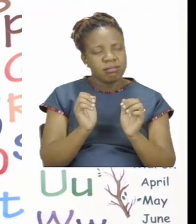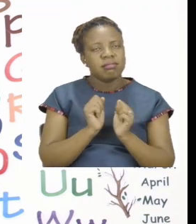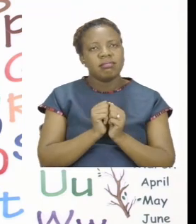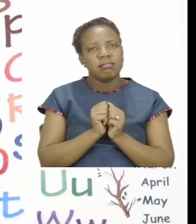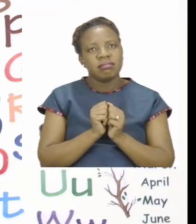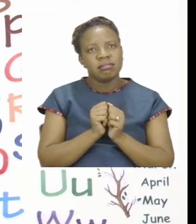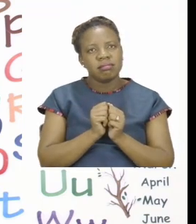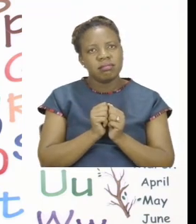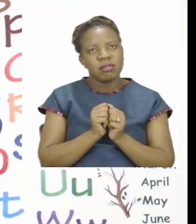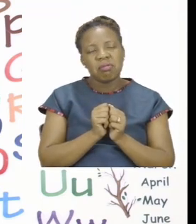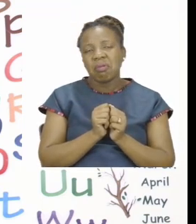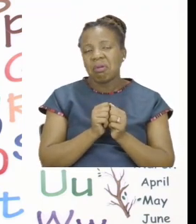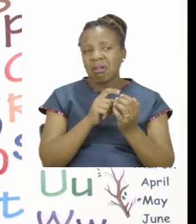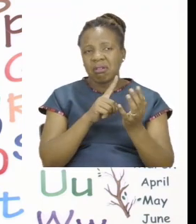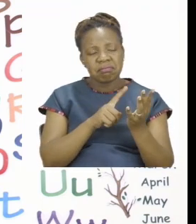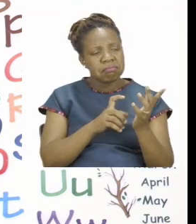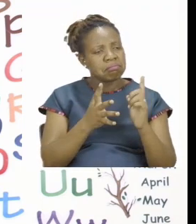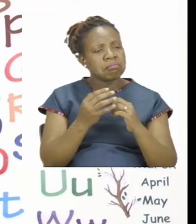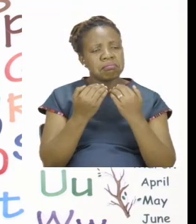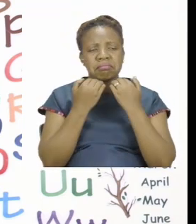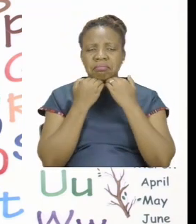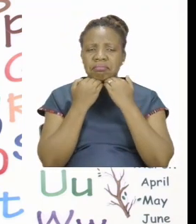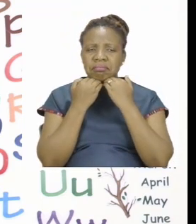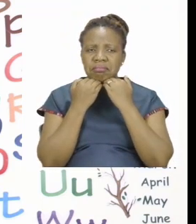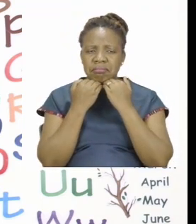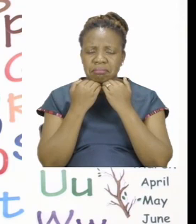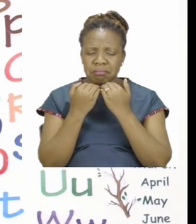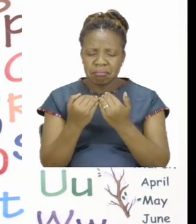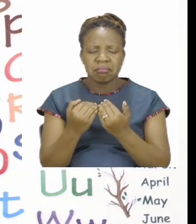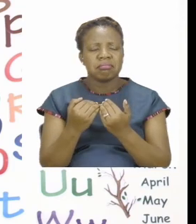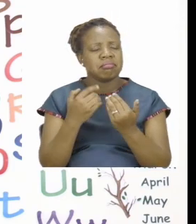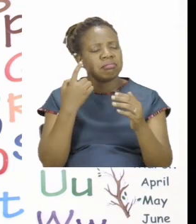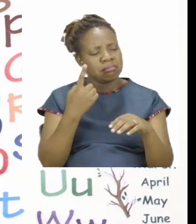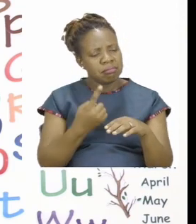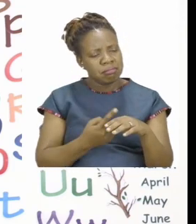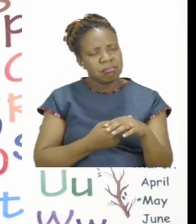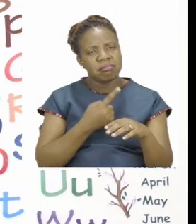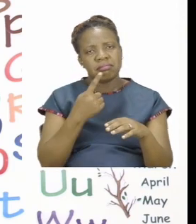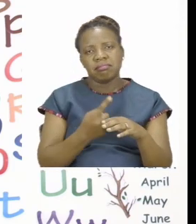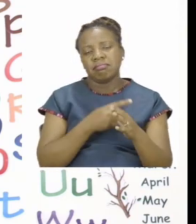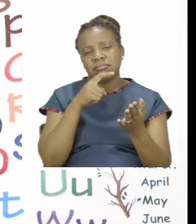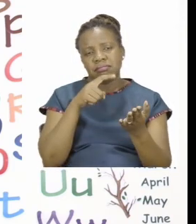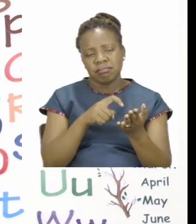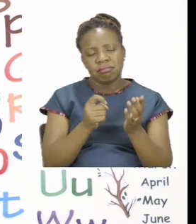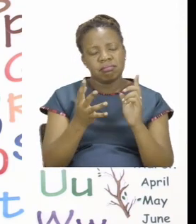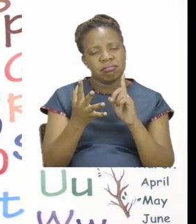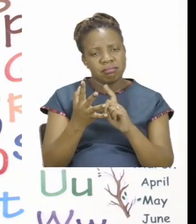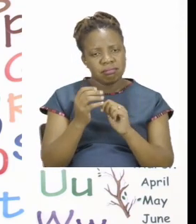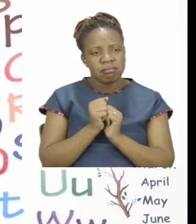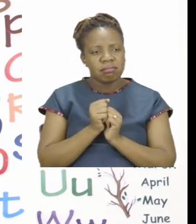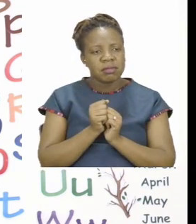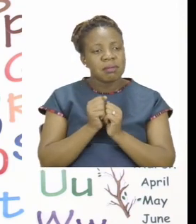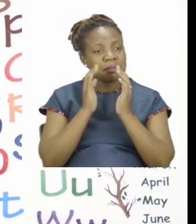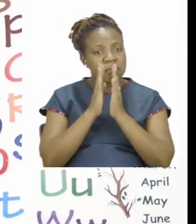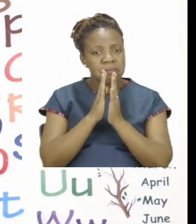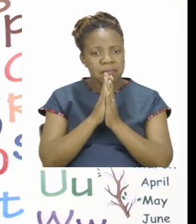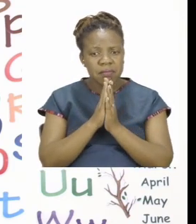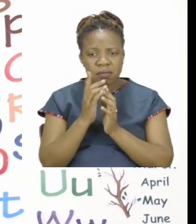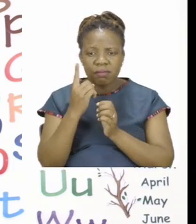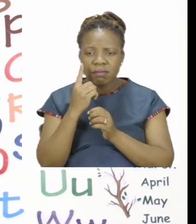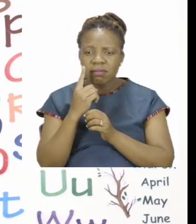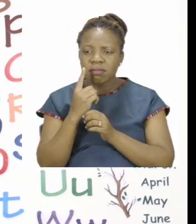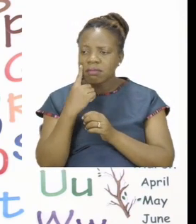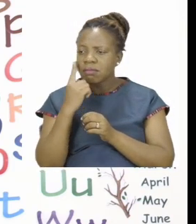now. So you make sure that you sanitize as regularly as possible. And don't be afraid to tell the next person to sanitize as